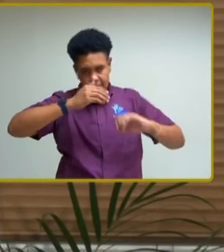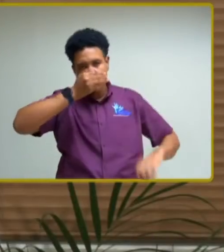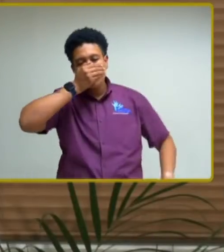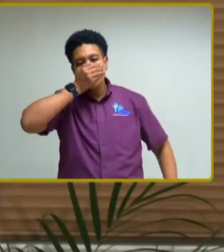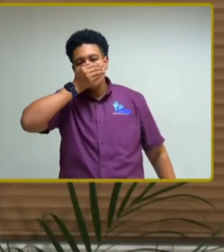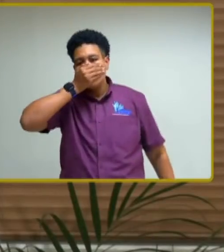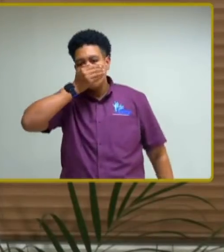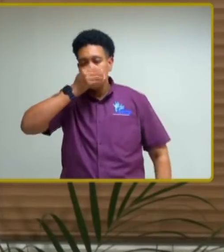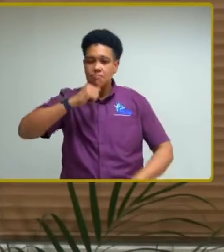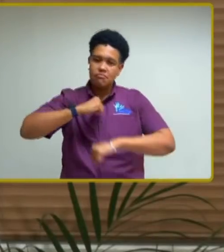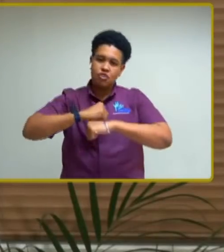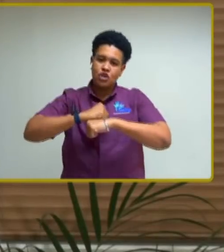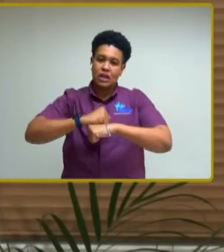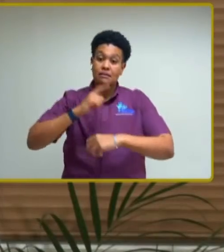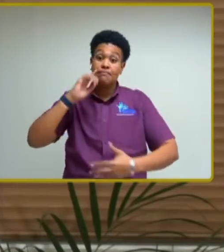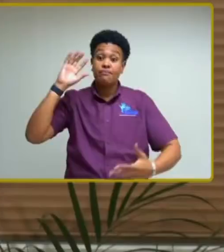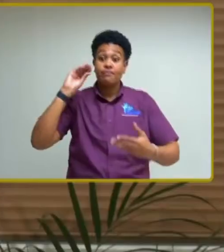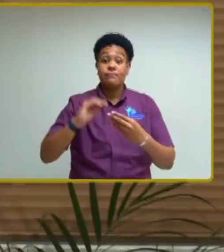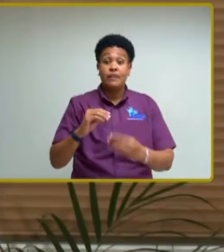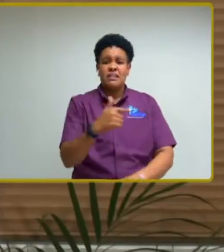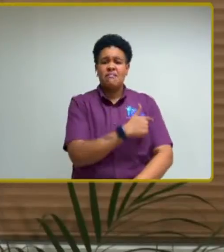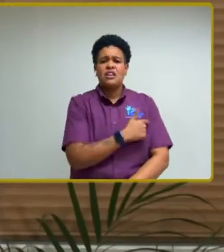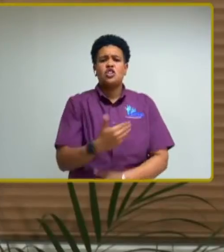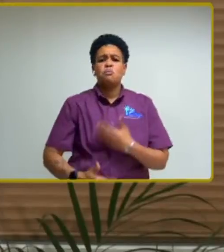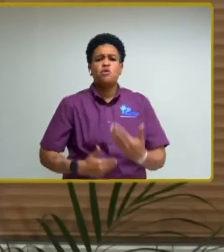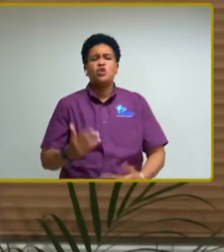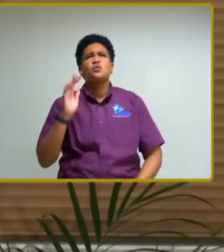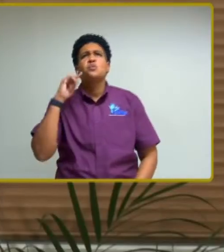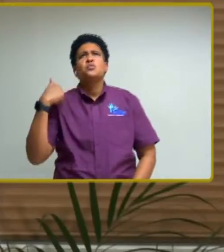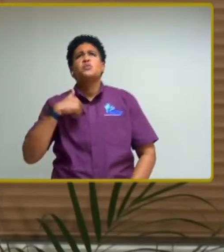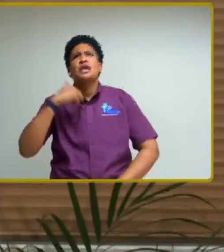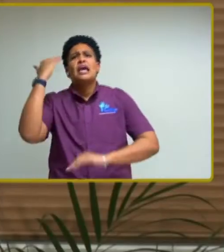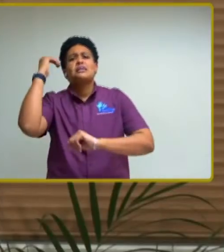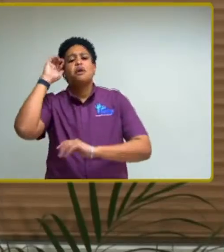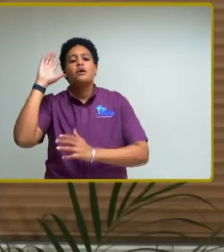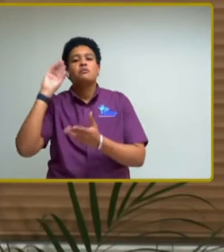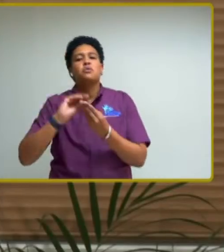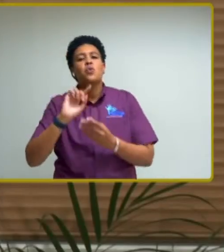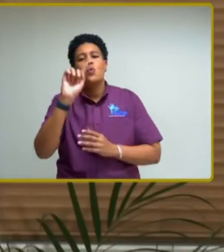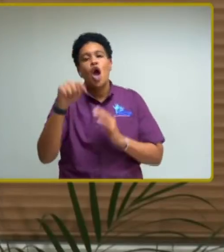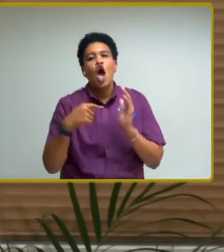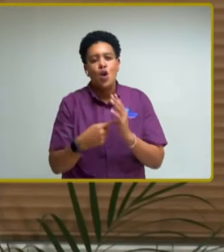The entire vaccination process we anticipate will take 1 hour.